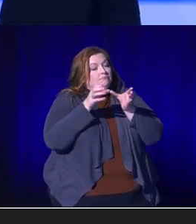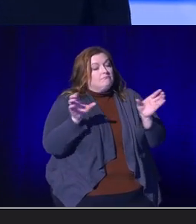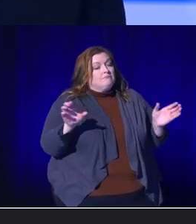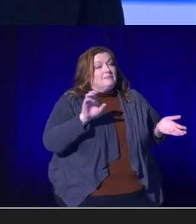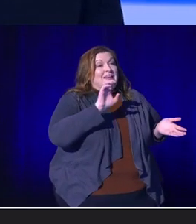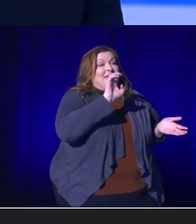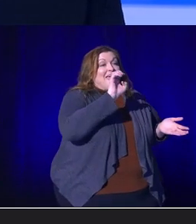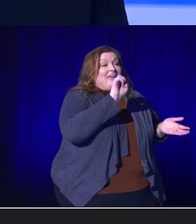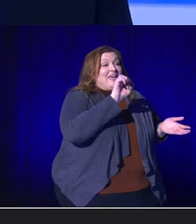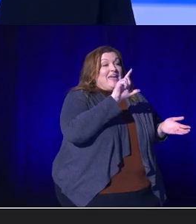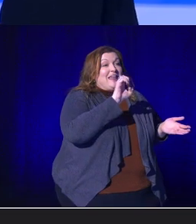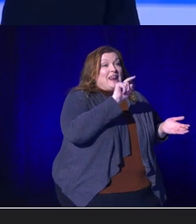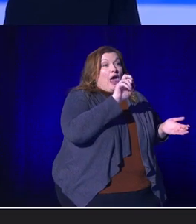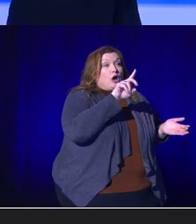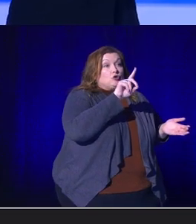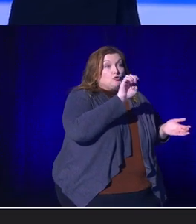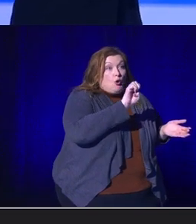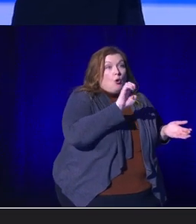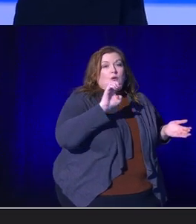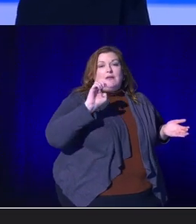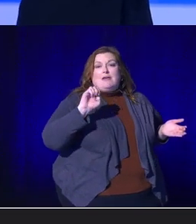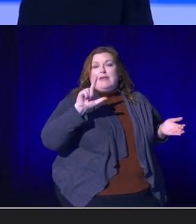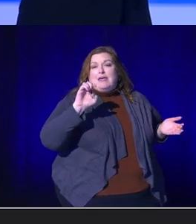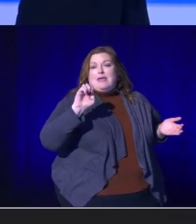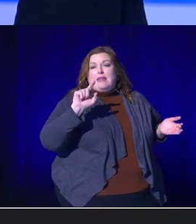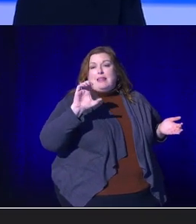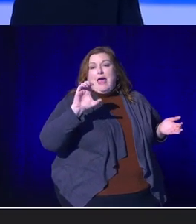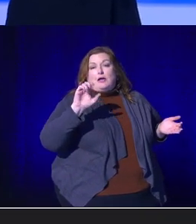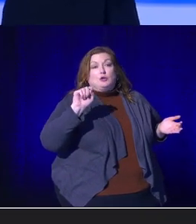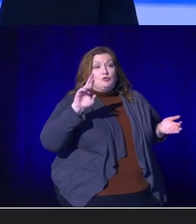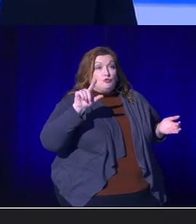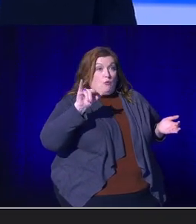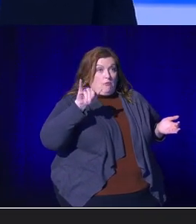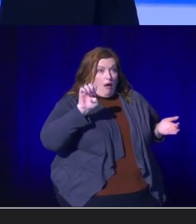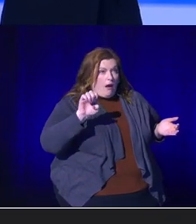electrolyte phenomenon to understand how